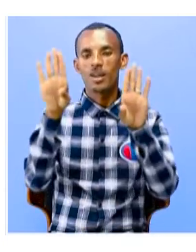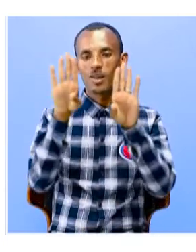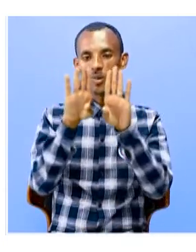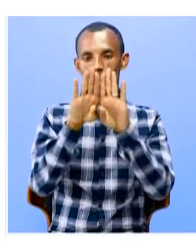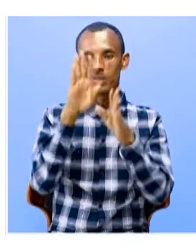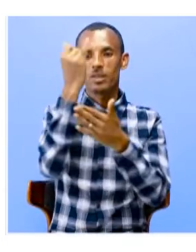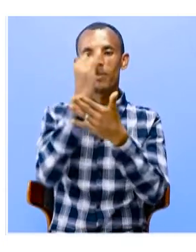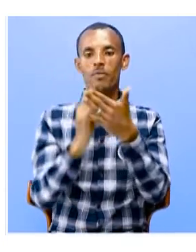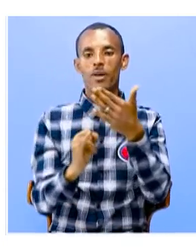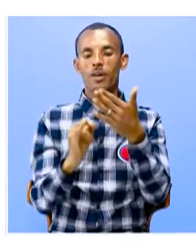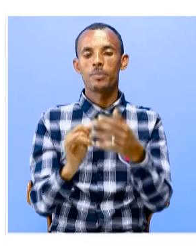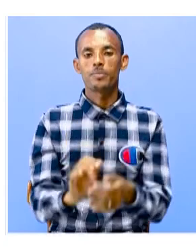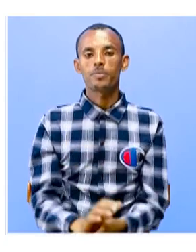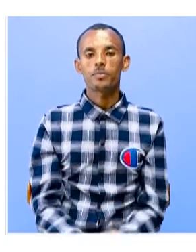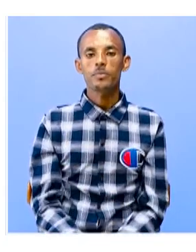figure.